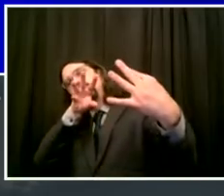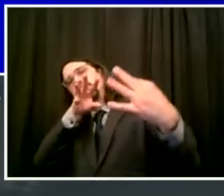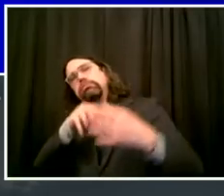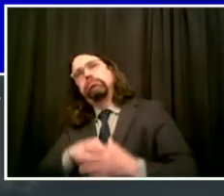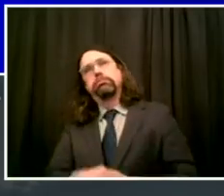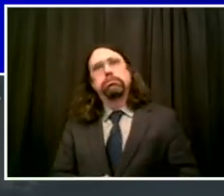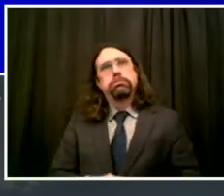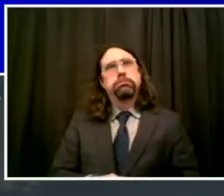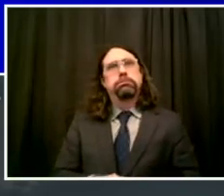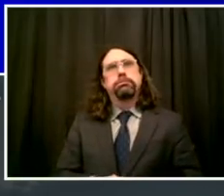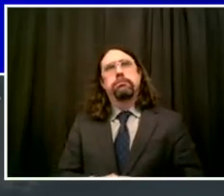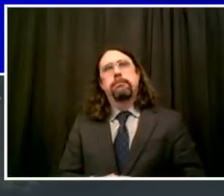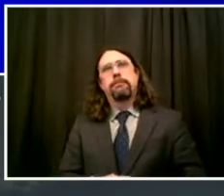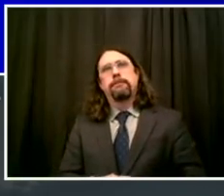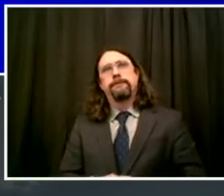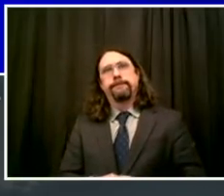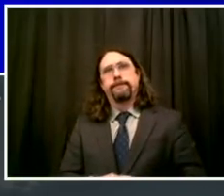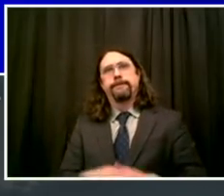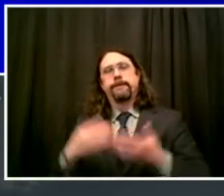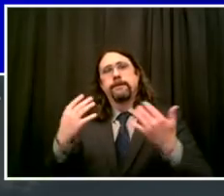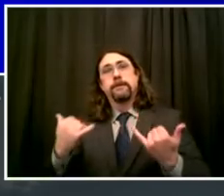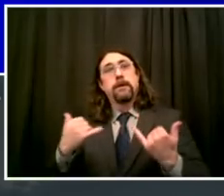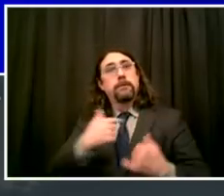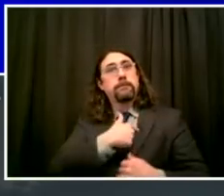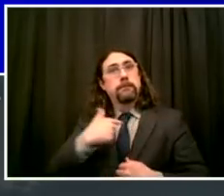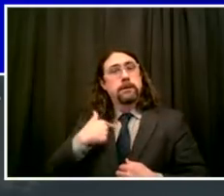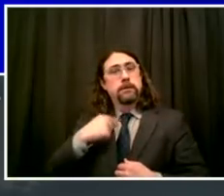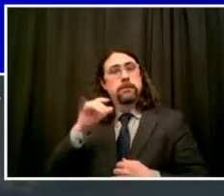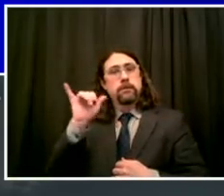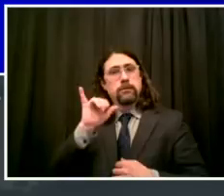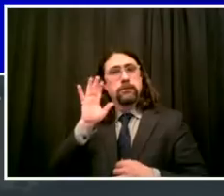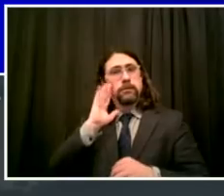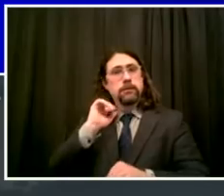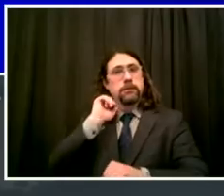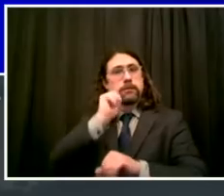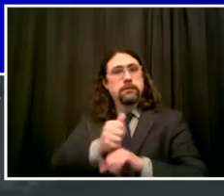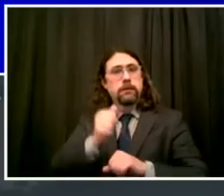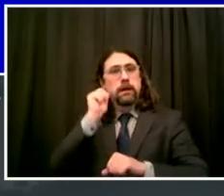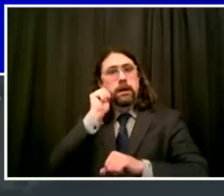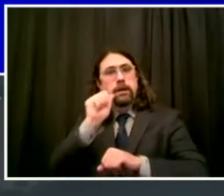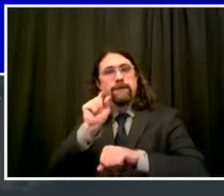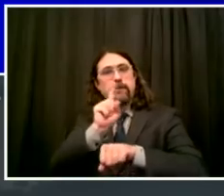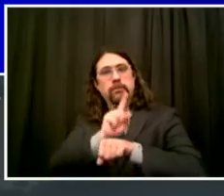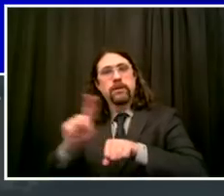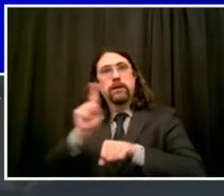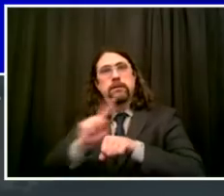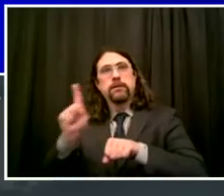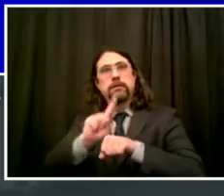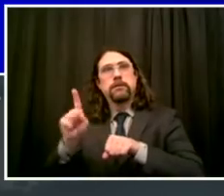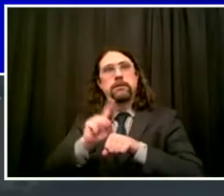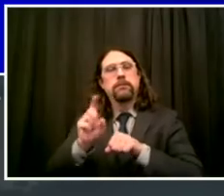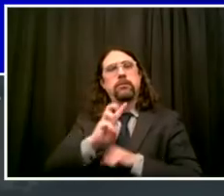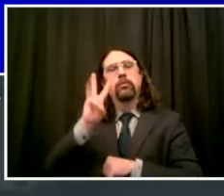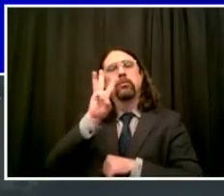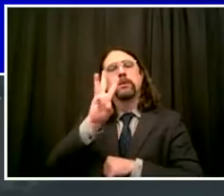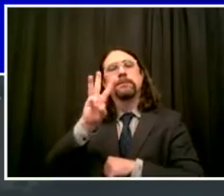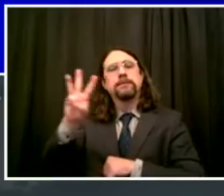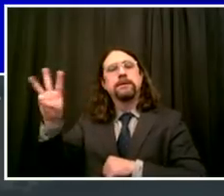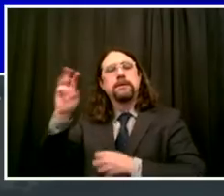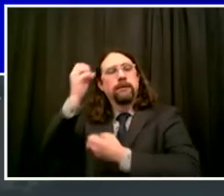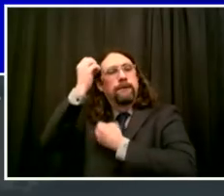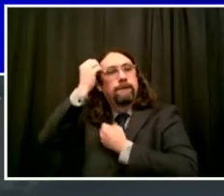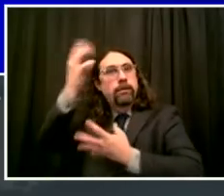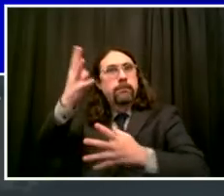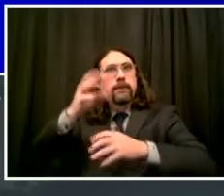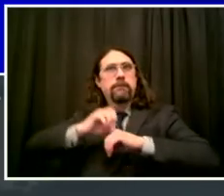get used to how to maximize their use of telemedicine. And our goal is to train 150 of